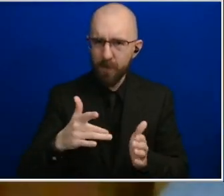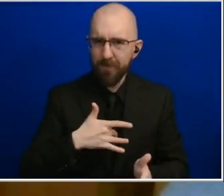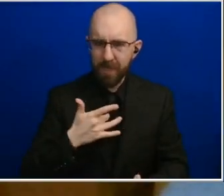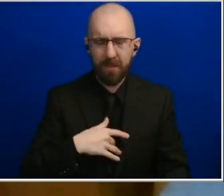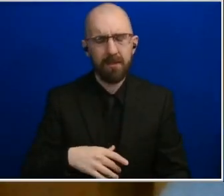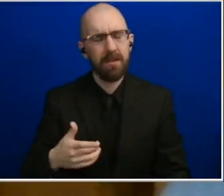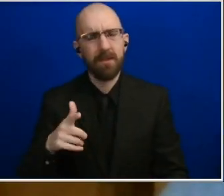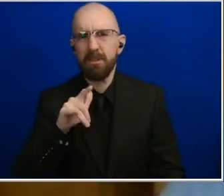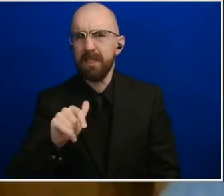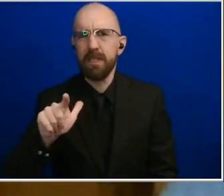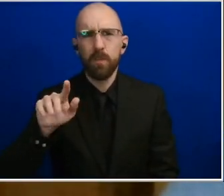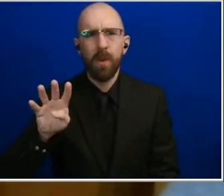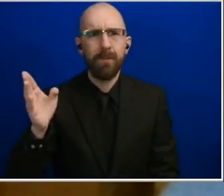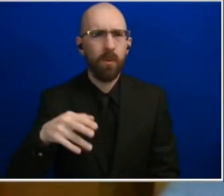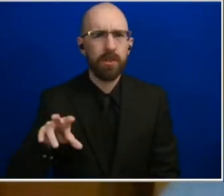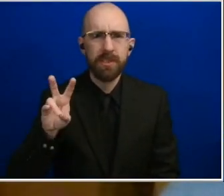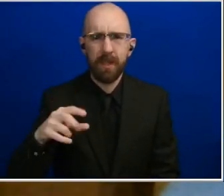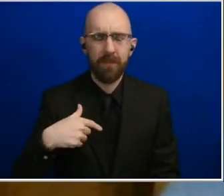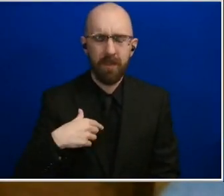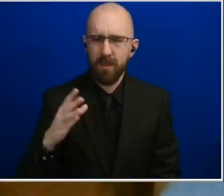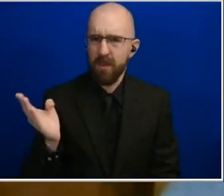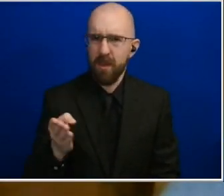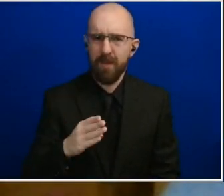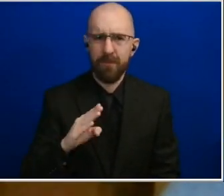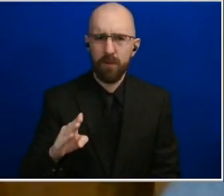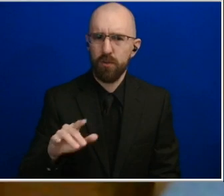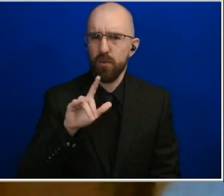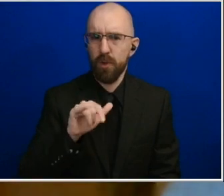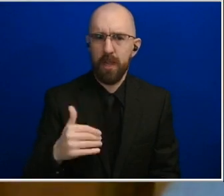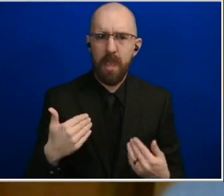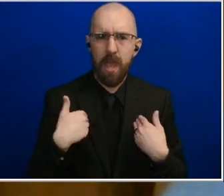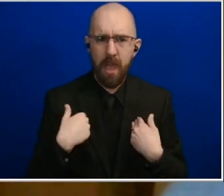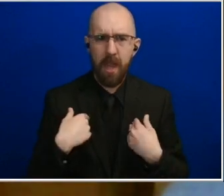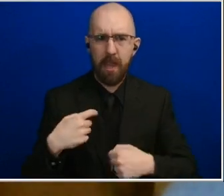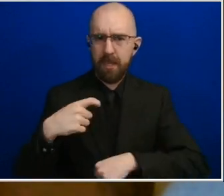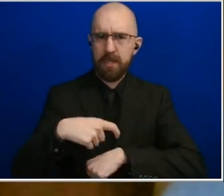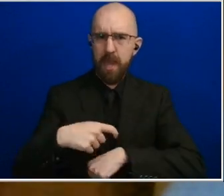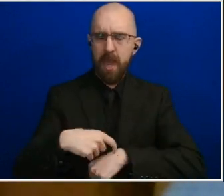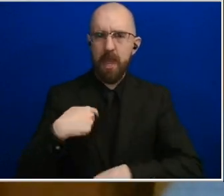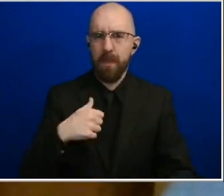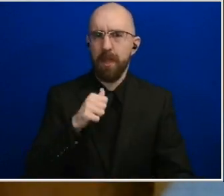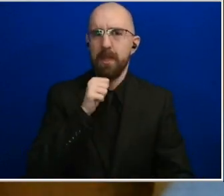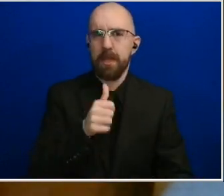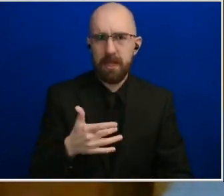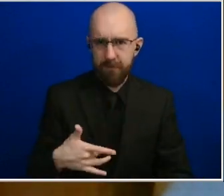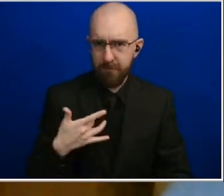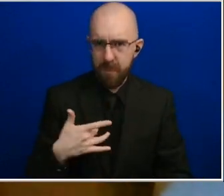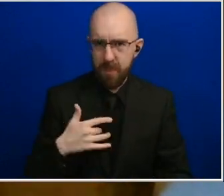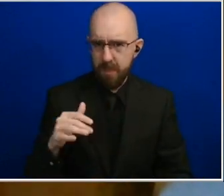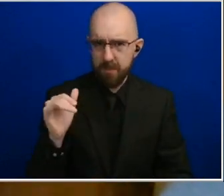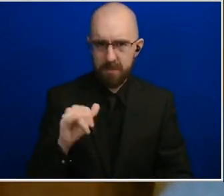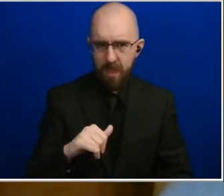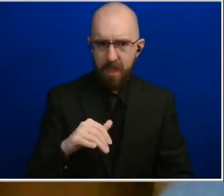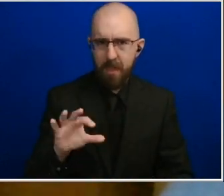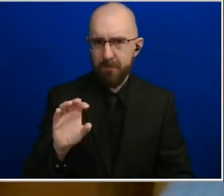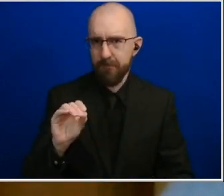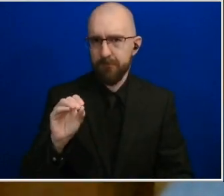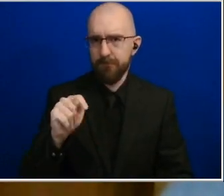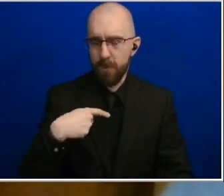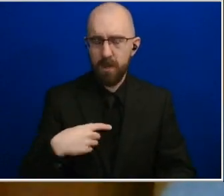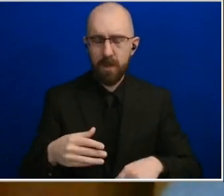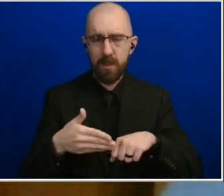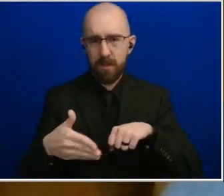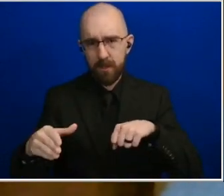24/7. I mean, I never really had a time I didn't feel like that. Foot and shin